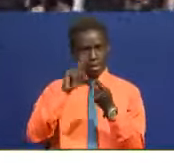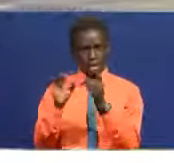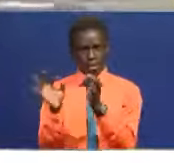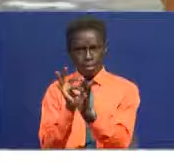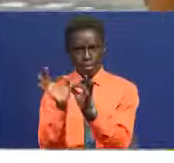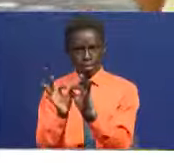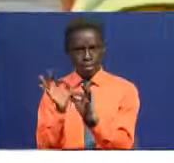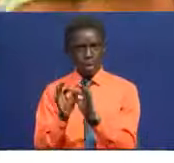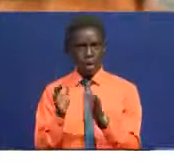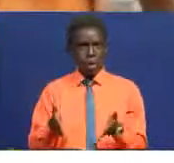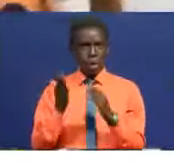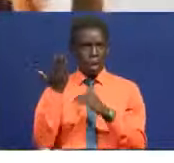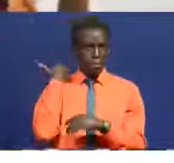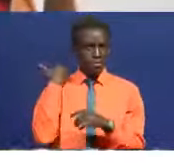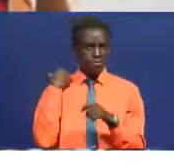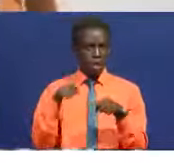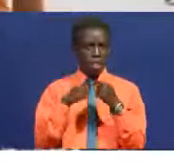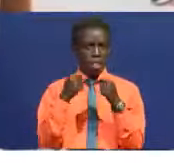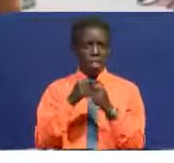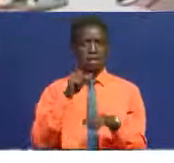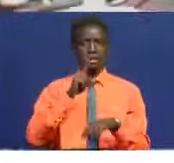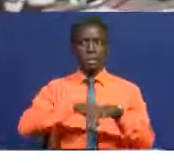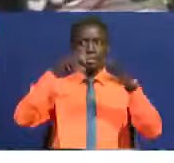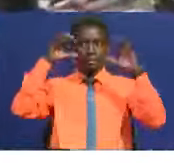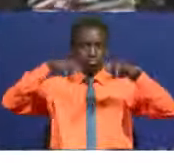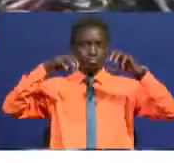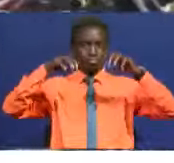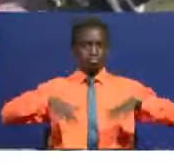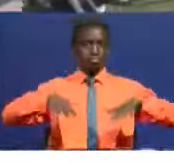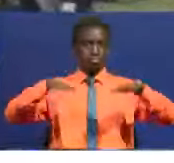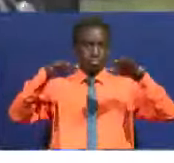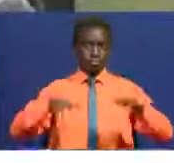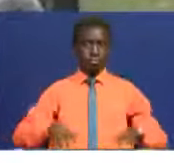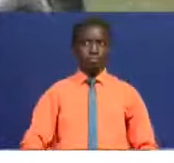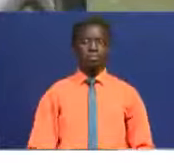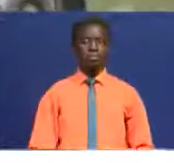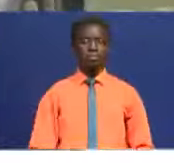that were damaged by the recent floods. Benson Drioba reporting for Prime Edition.